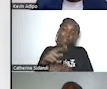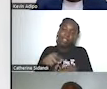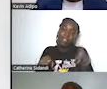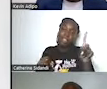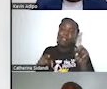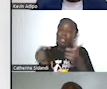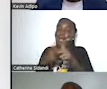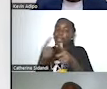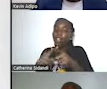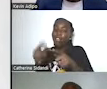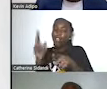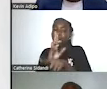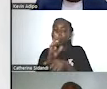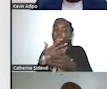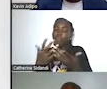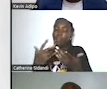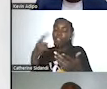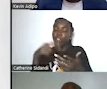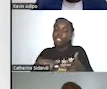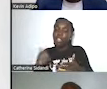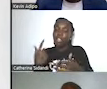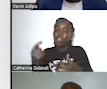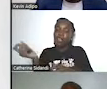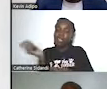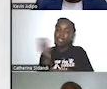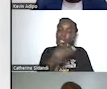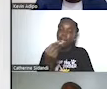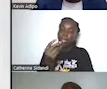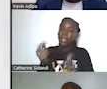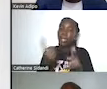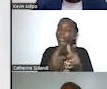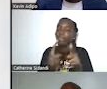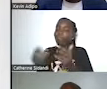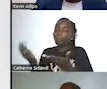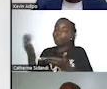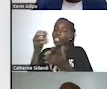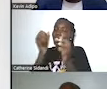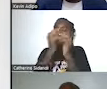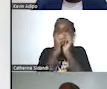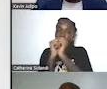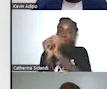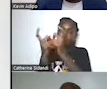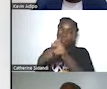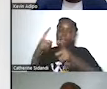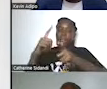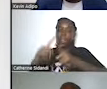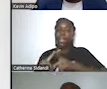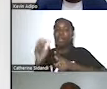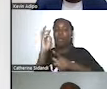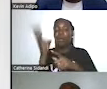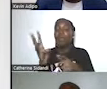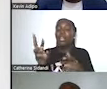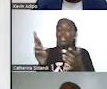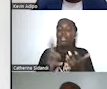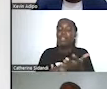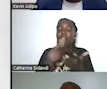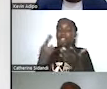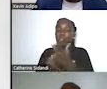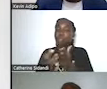employees in terms of wages, salaries, and all that, put them together. So you can compare it to revenue. So they say revenue by